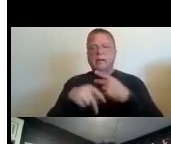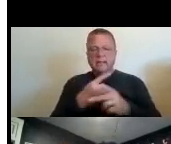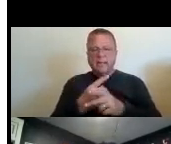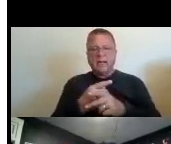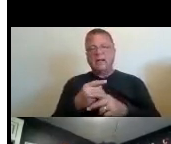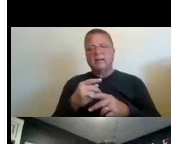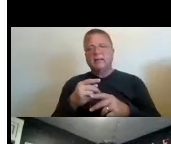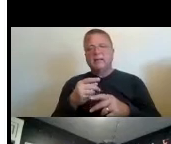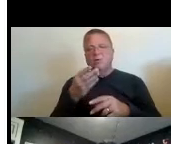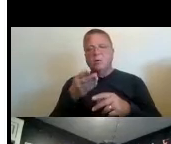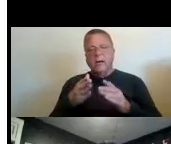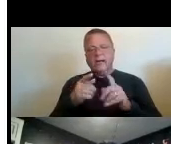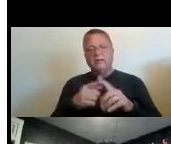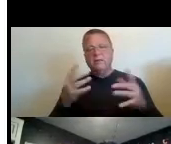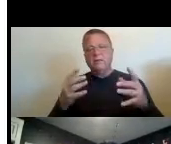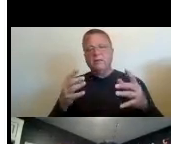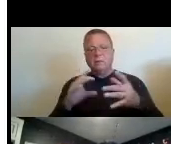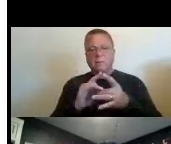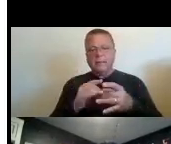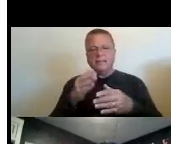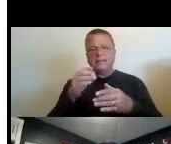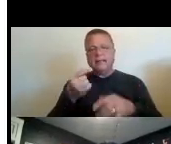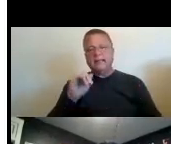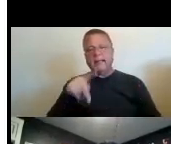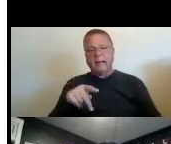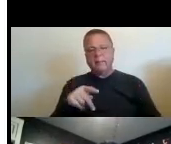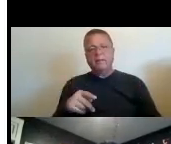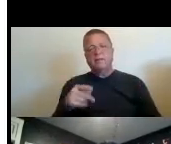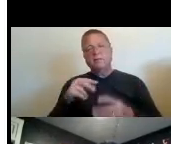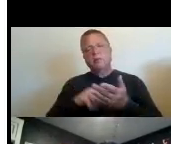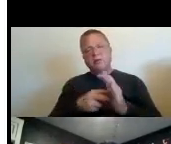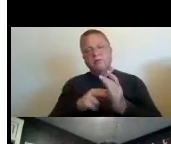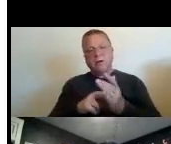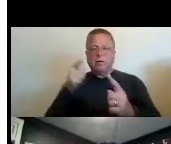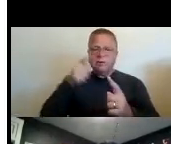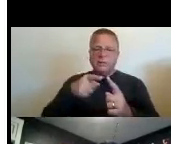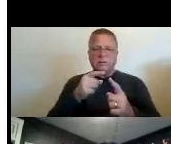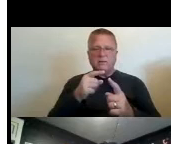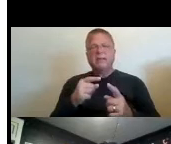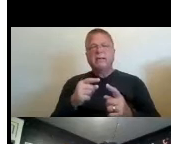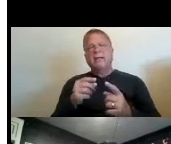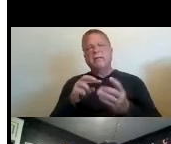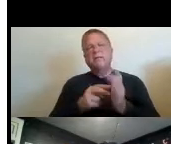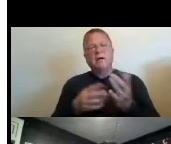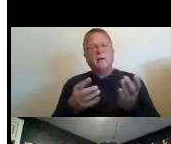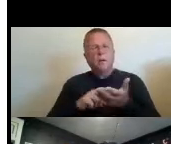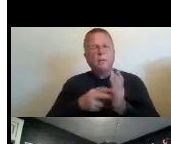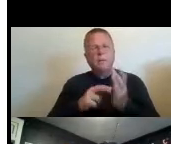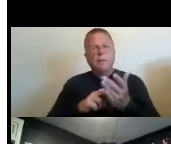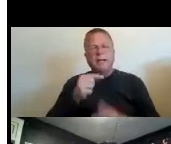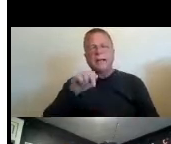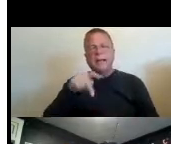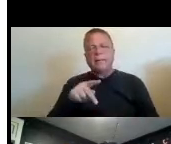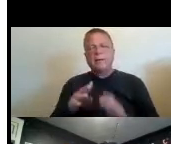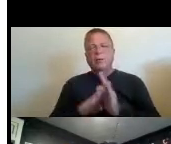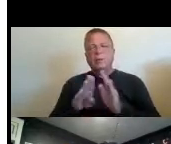So tonight we're defining our objectives, which is filling gaps, and we're creating the development and evaluation of alternatives. And so when I pass